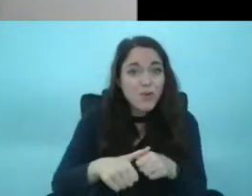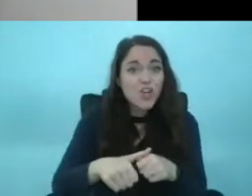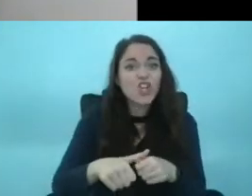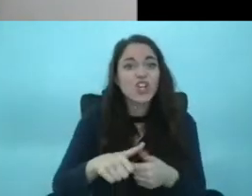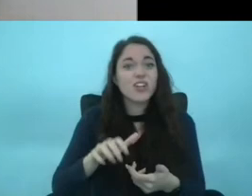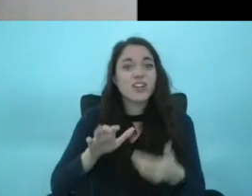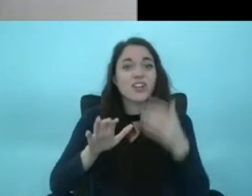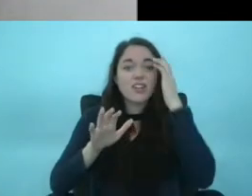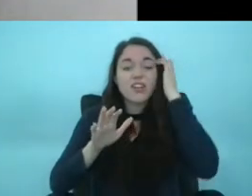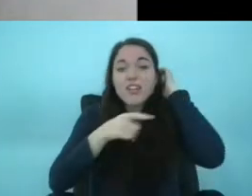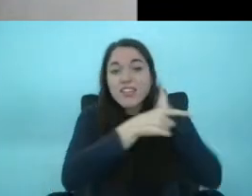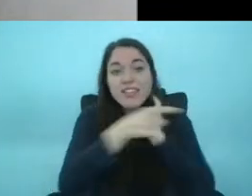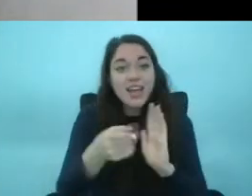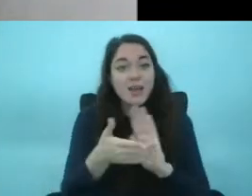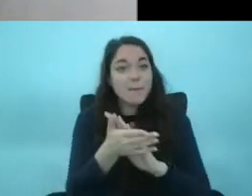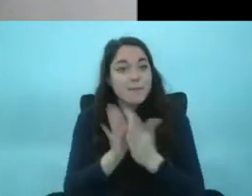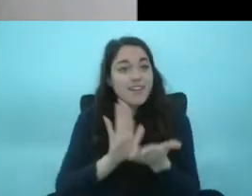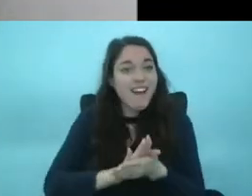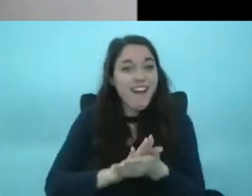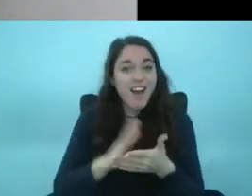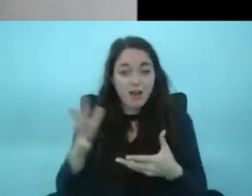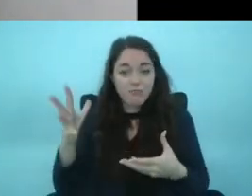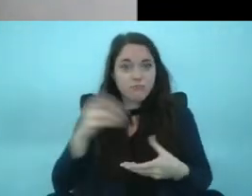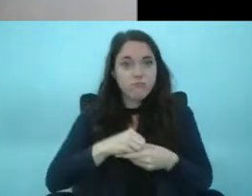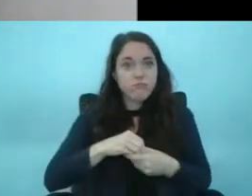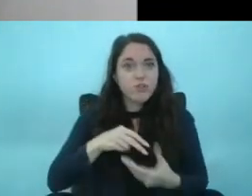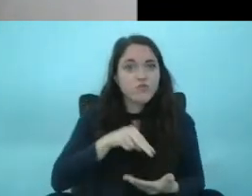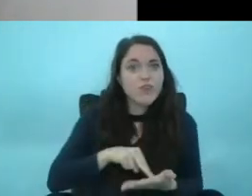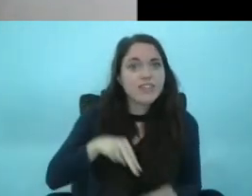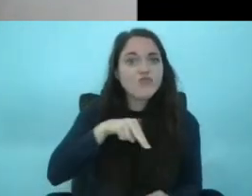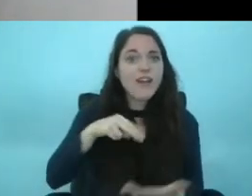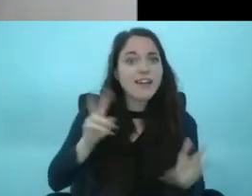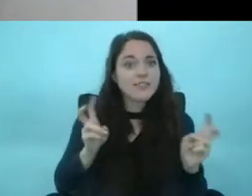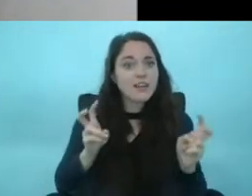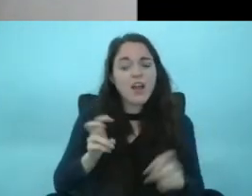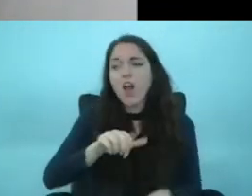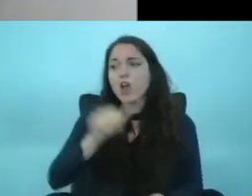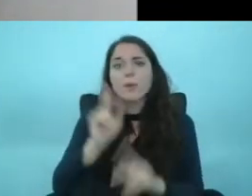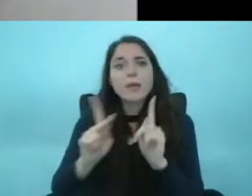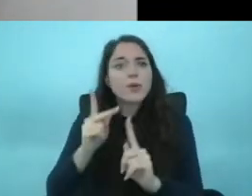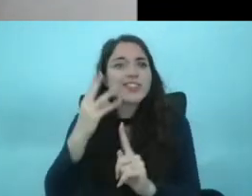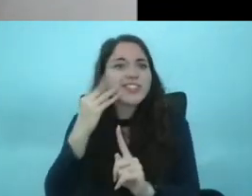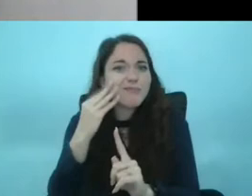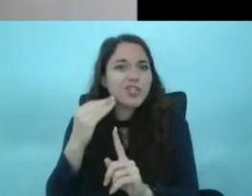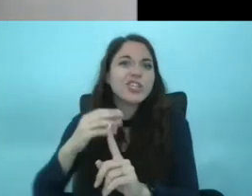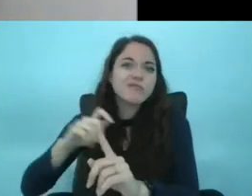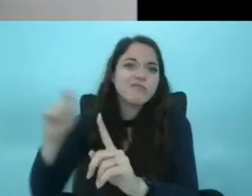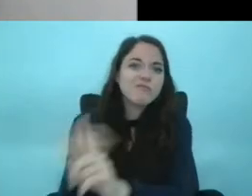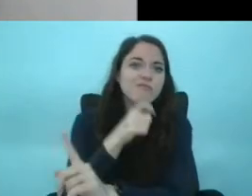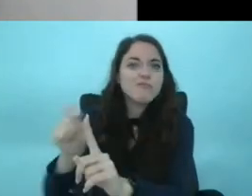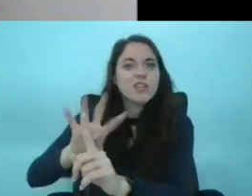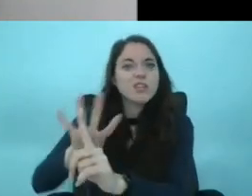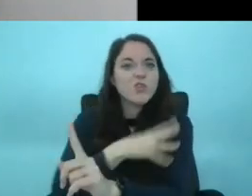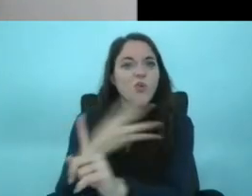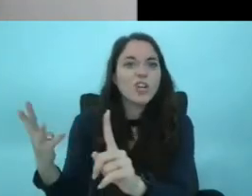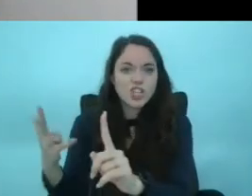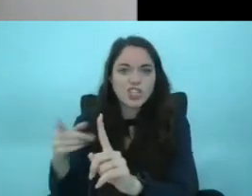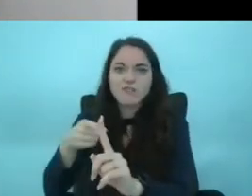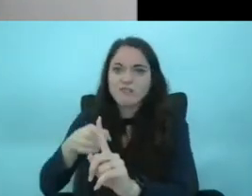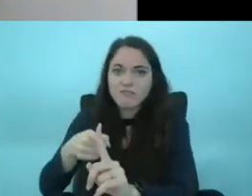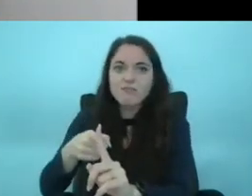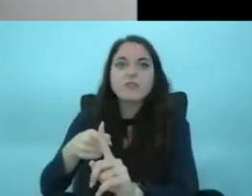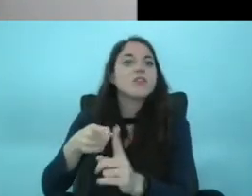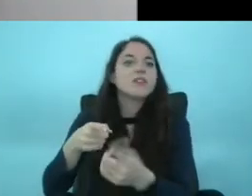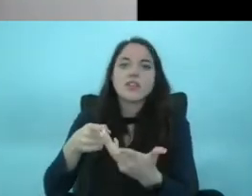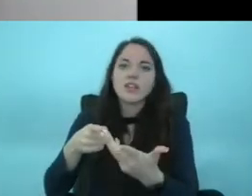by resurrection. Others were tortured and refused to be released so they could gain a better